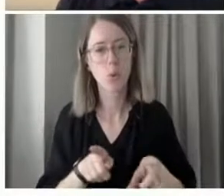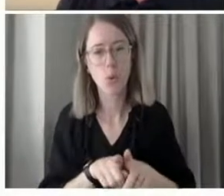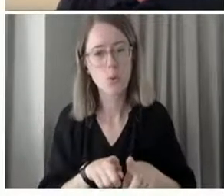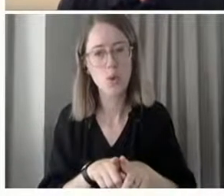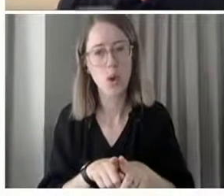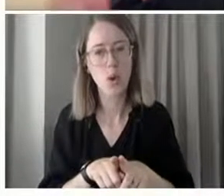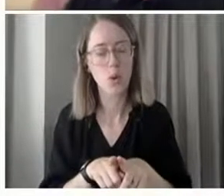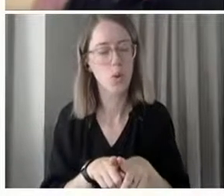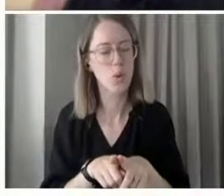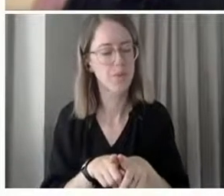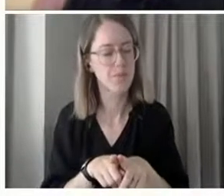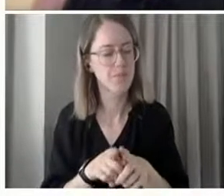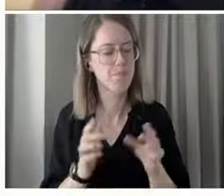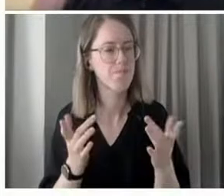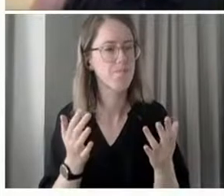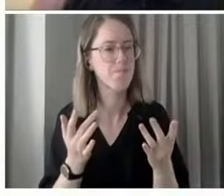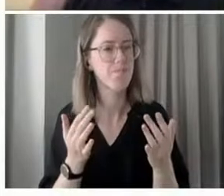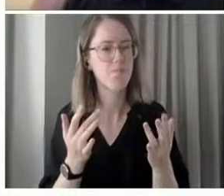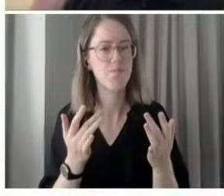doing